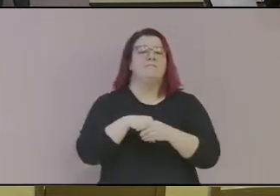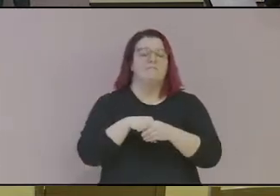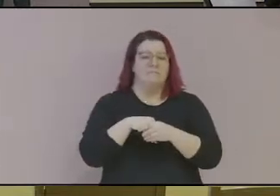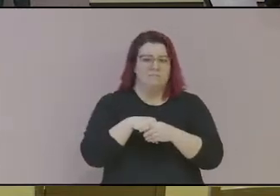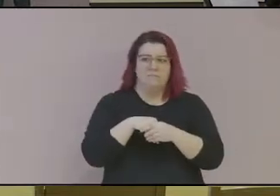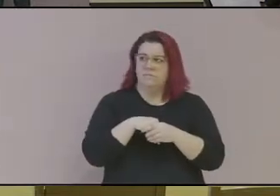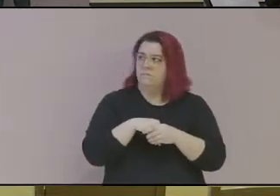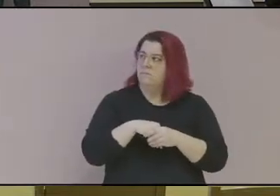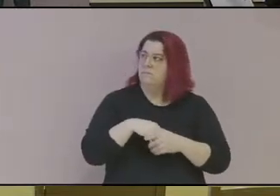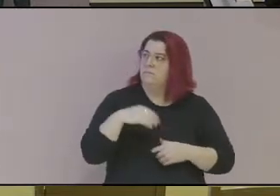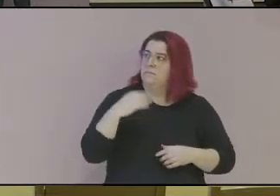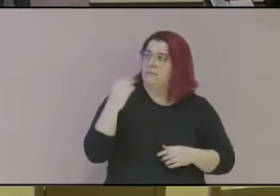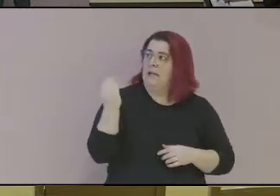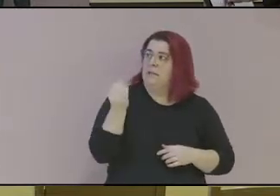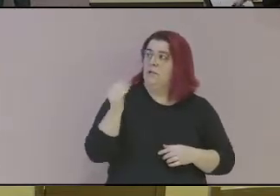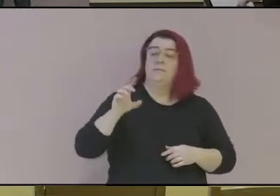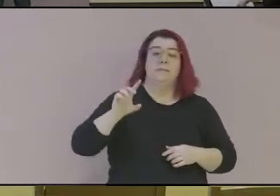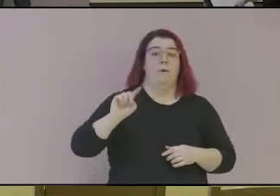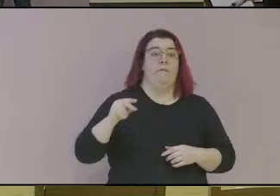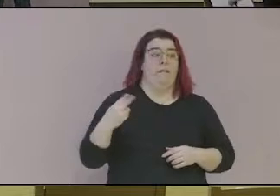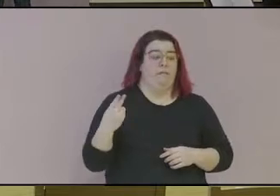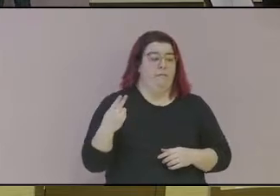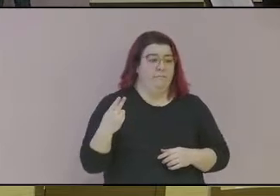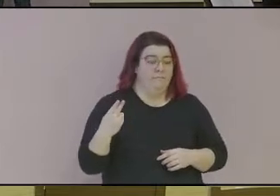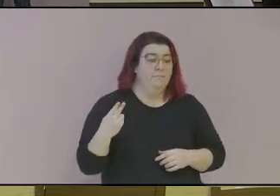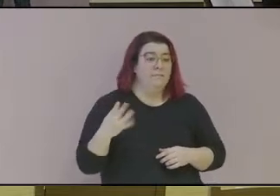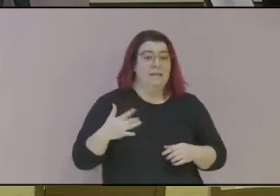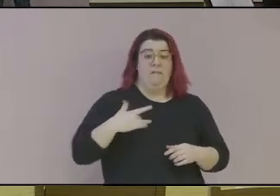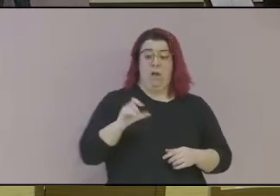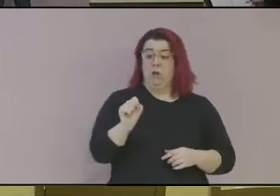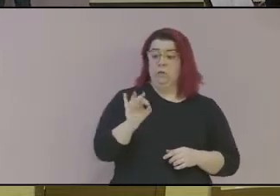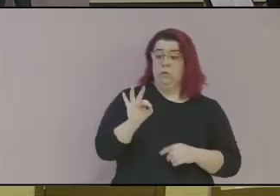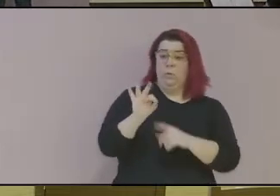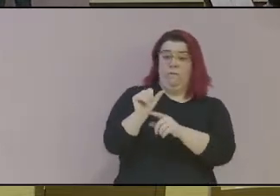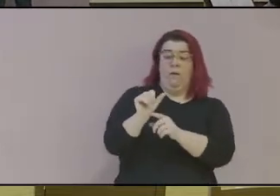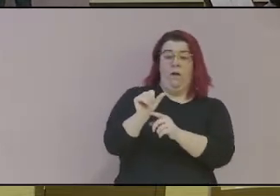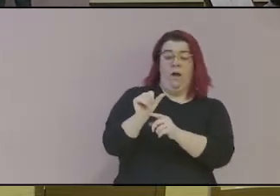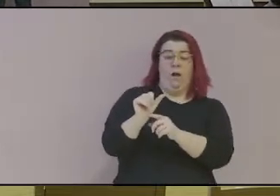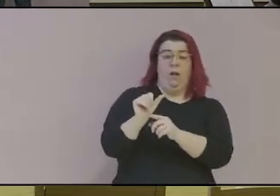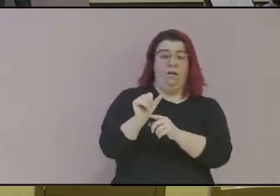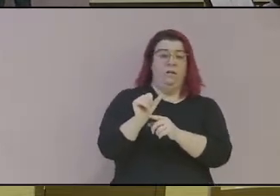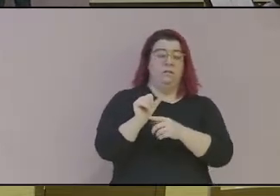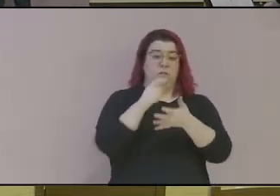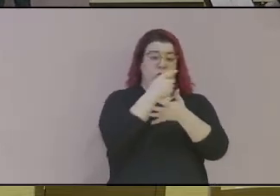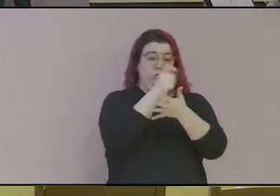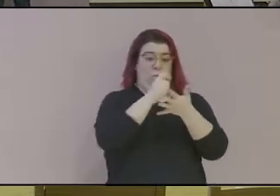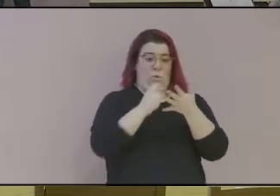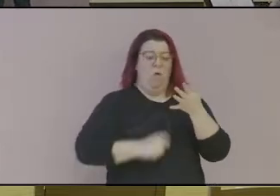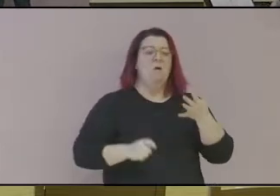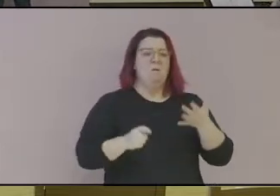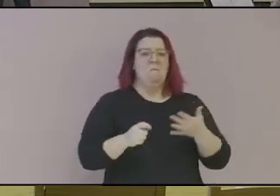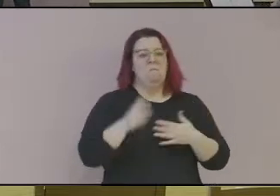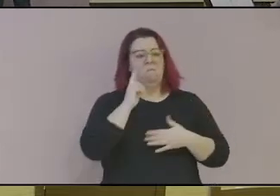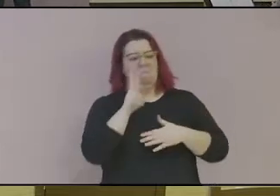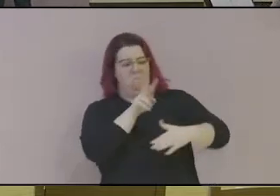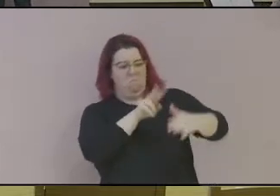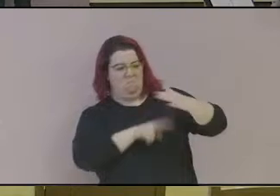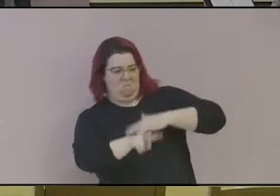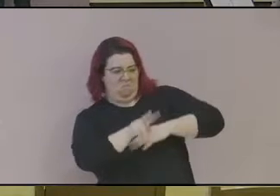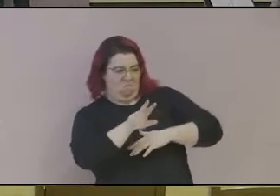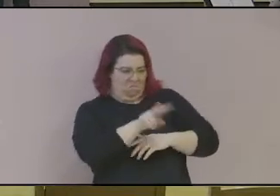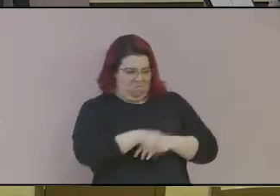had recommended SOFA scoring as what they thought was the, quote, most useful tool for predicting mortality in an ICU